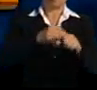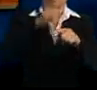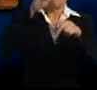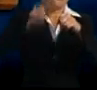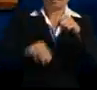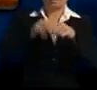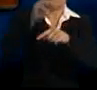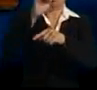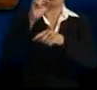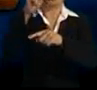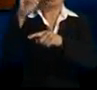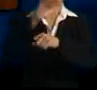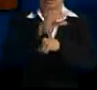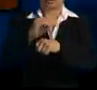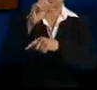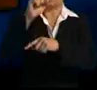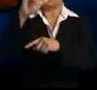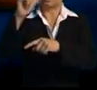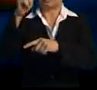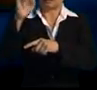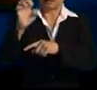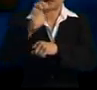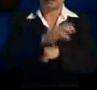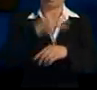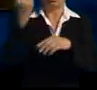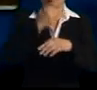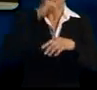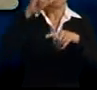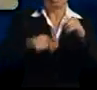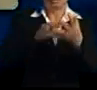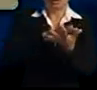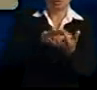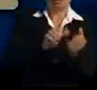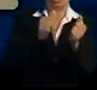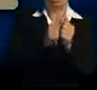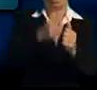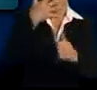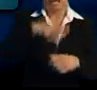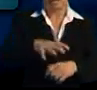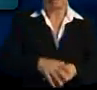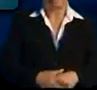metal oxide and silicate normally do not decompose when heated.